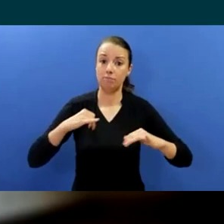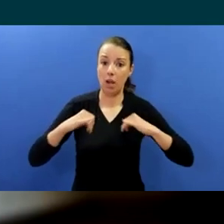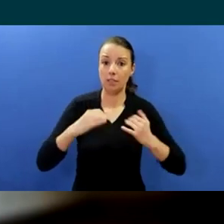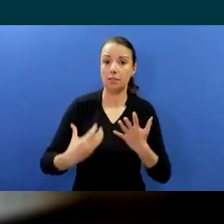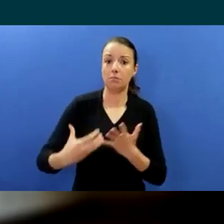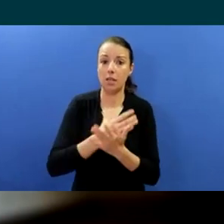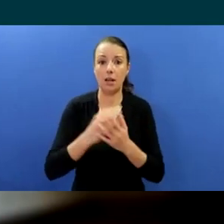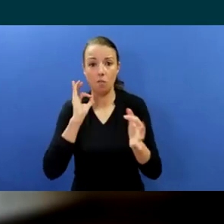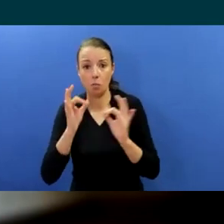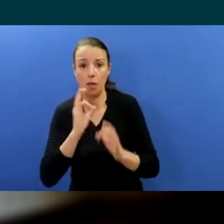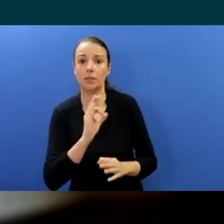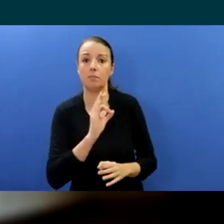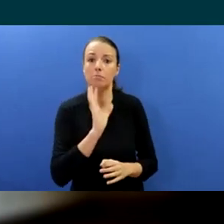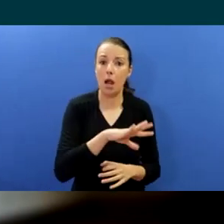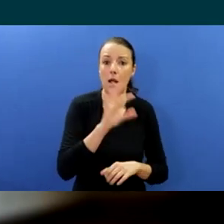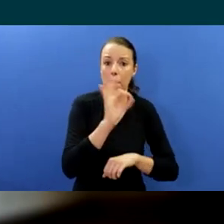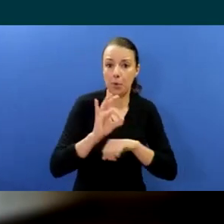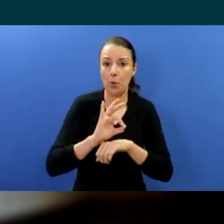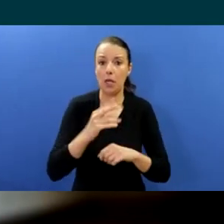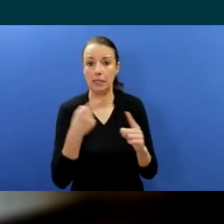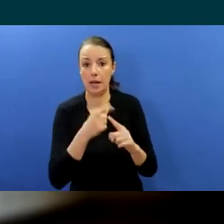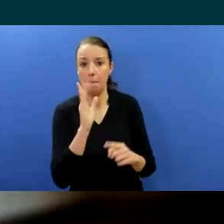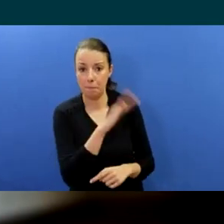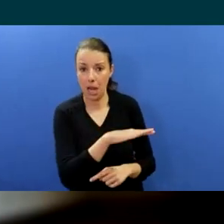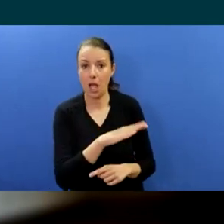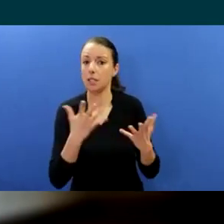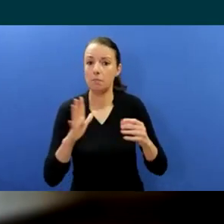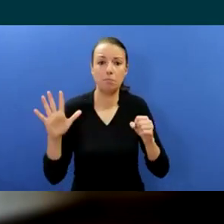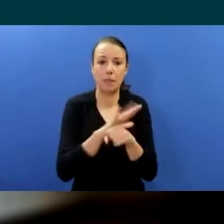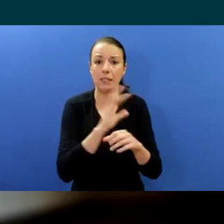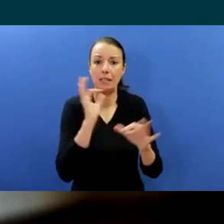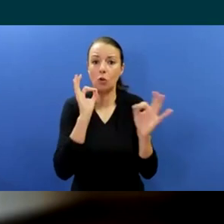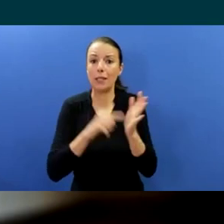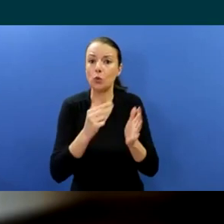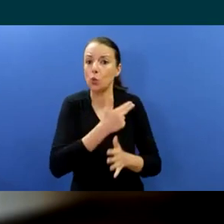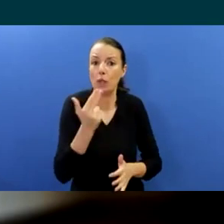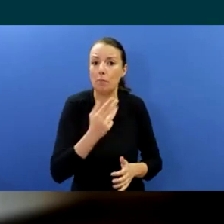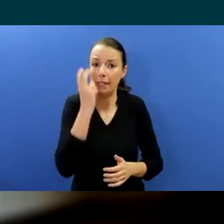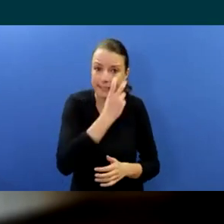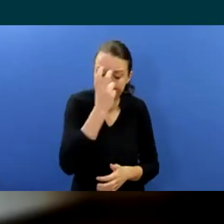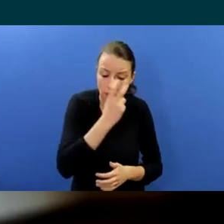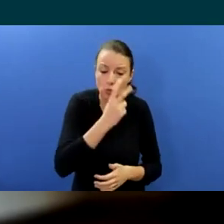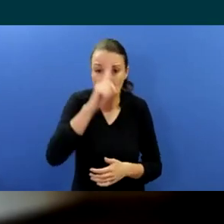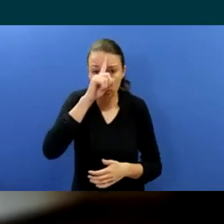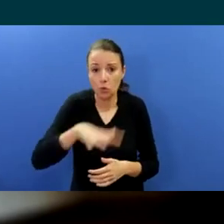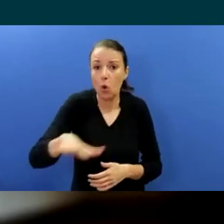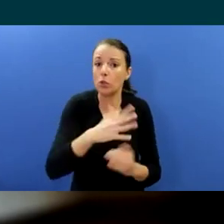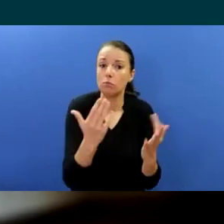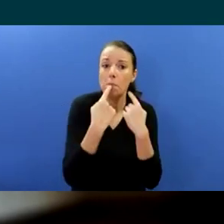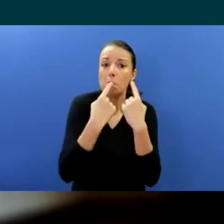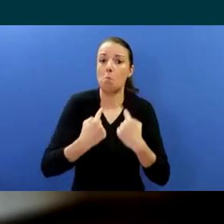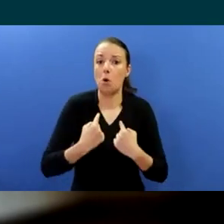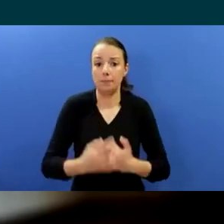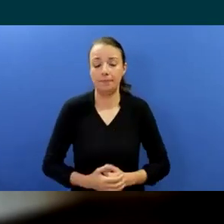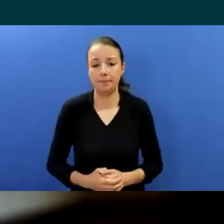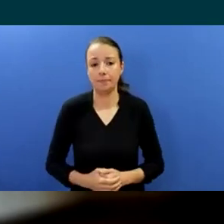get as many insights from the population as you can. You kind of use this